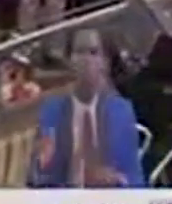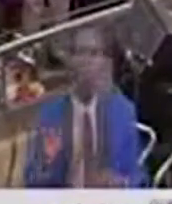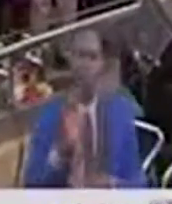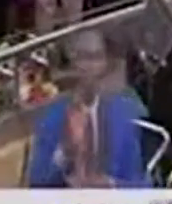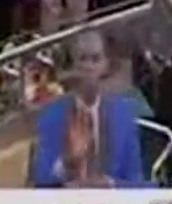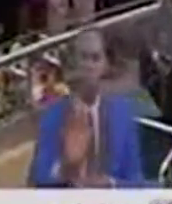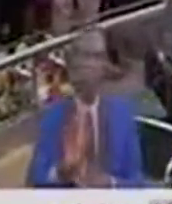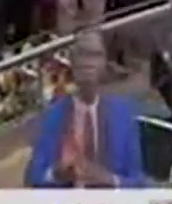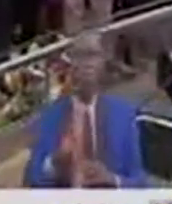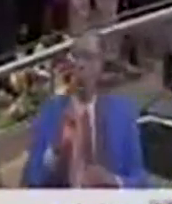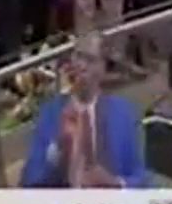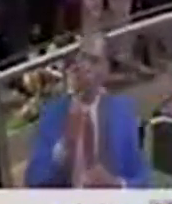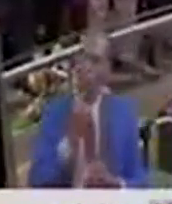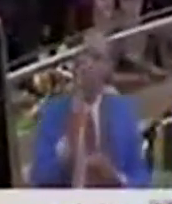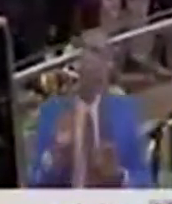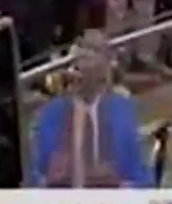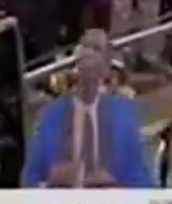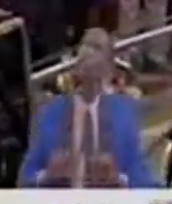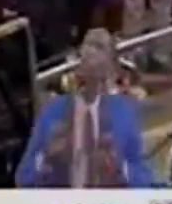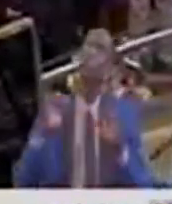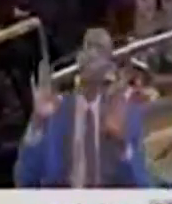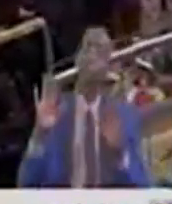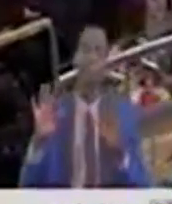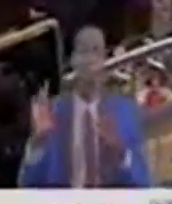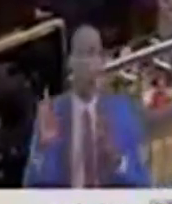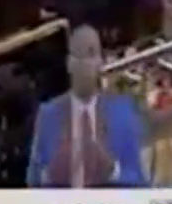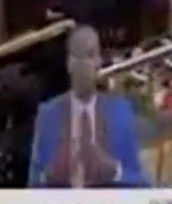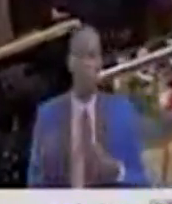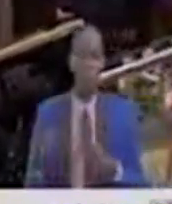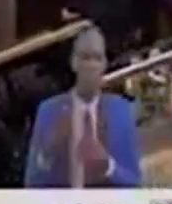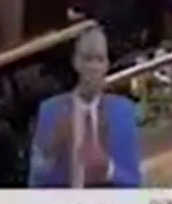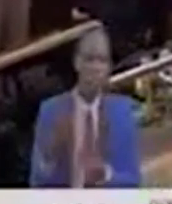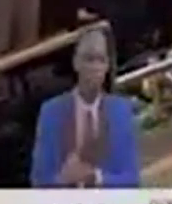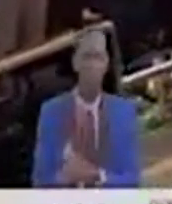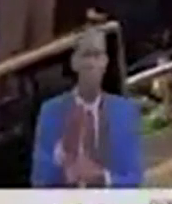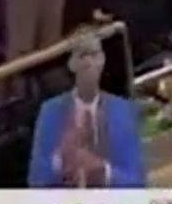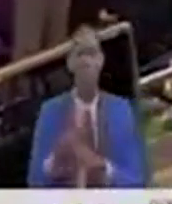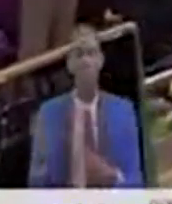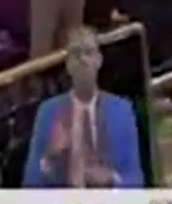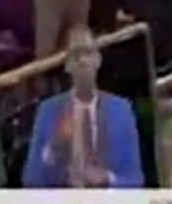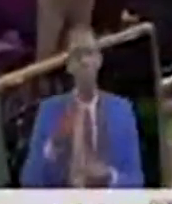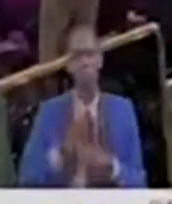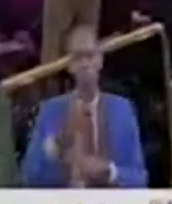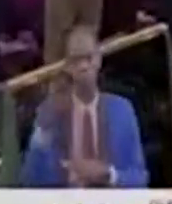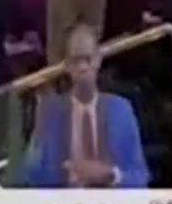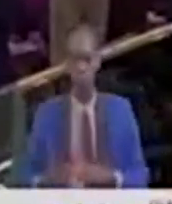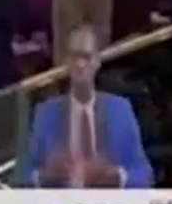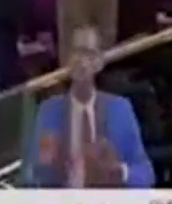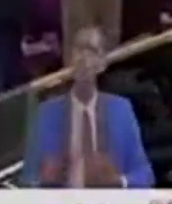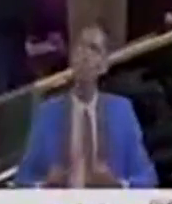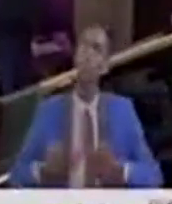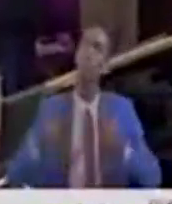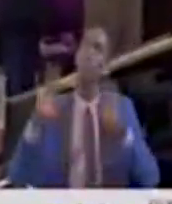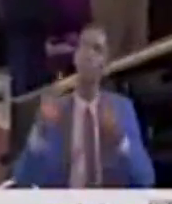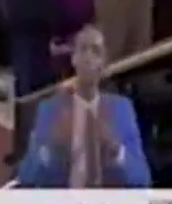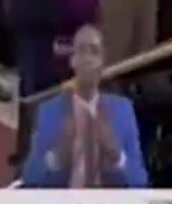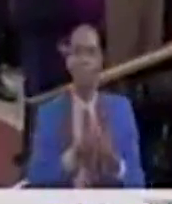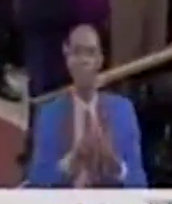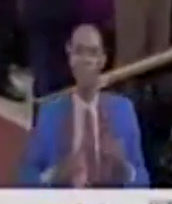to take away your total surrender and submission to the Lord. Don't allow that.